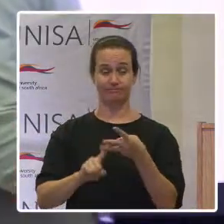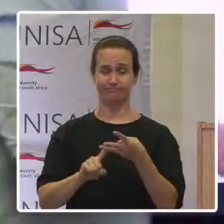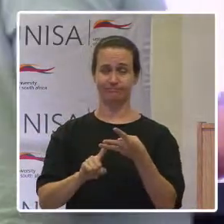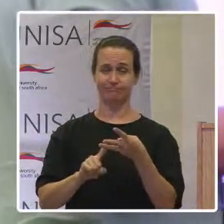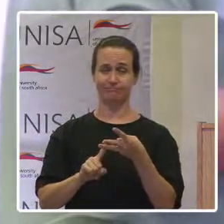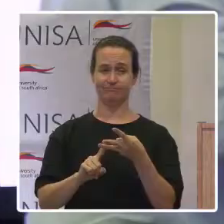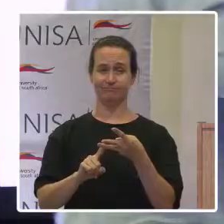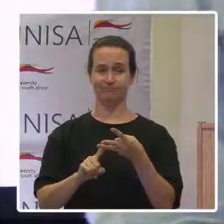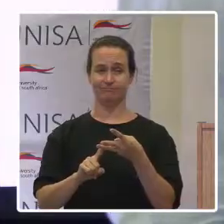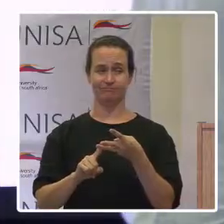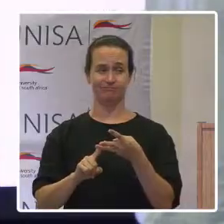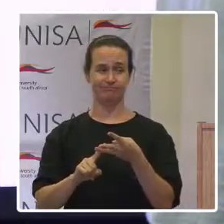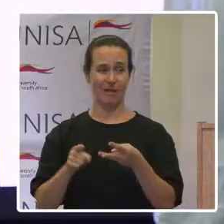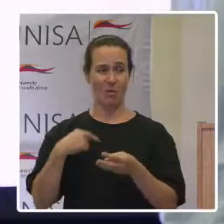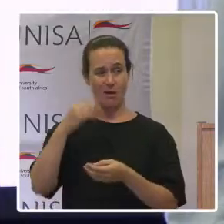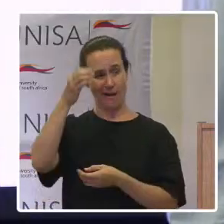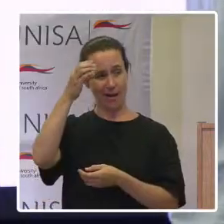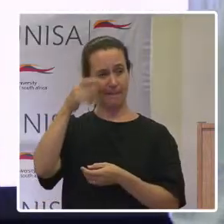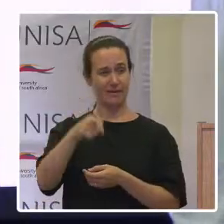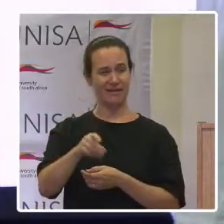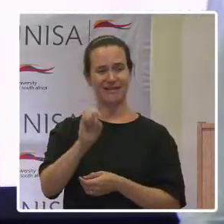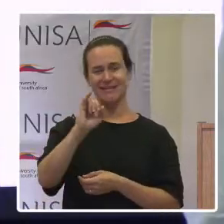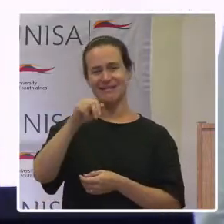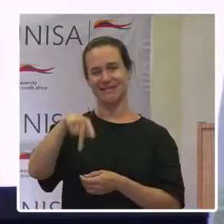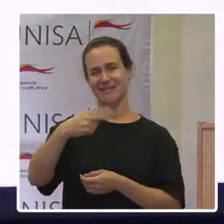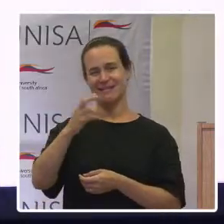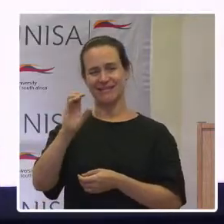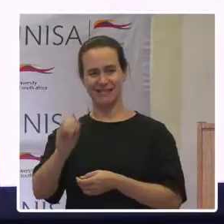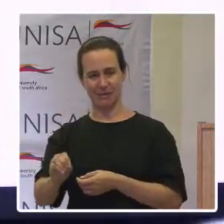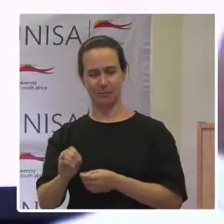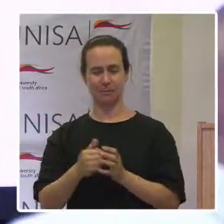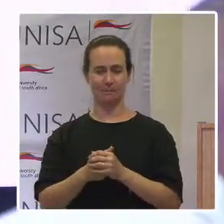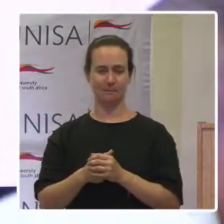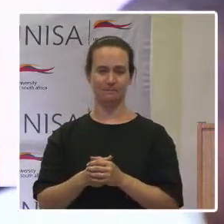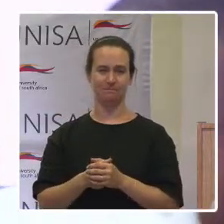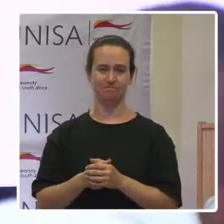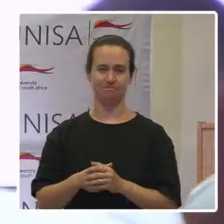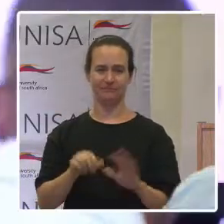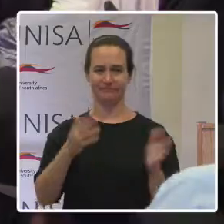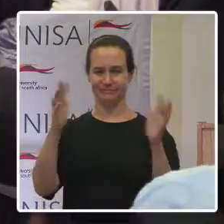only captain, Sipho Mangezi.